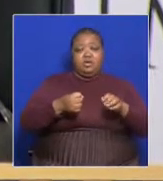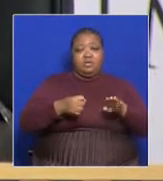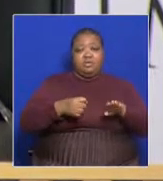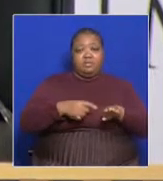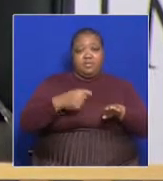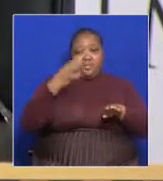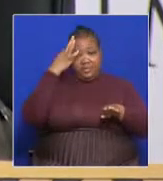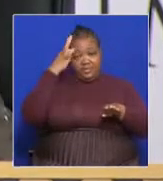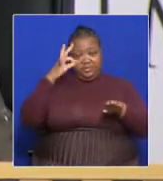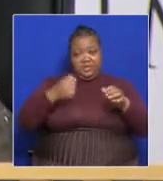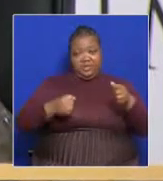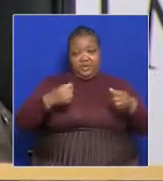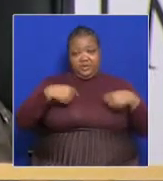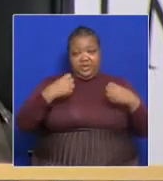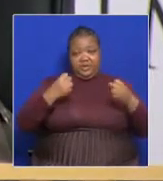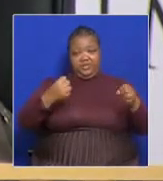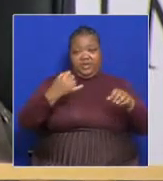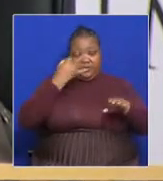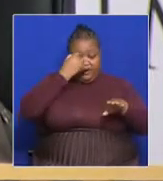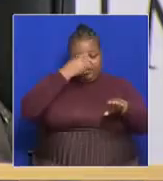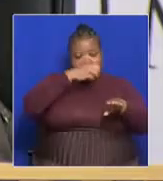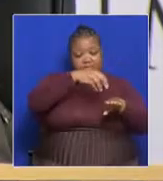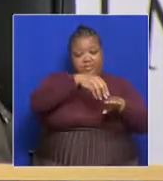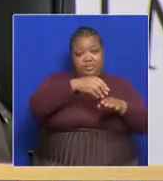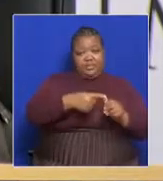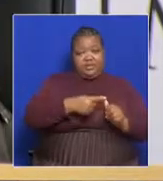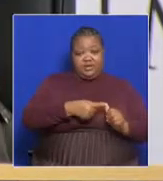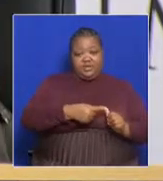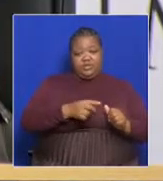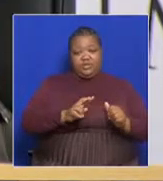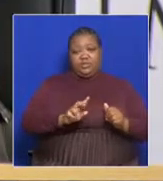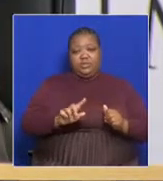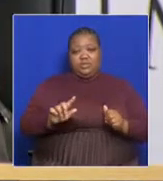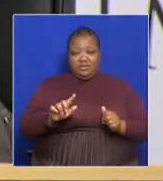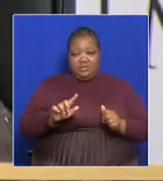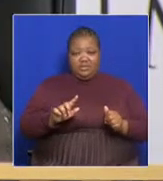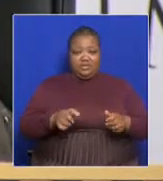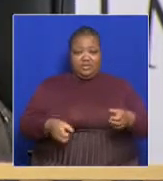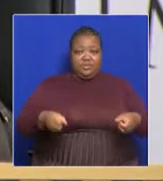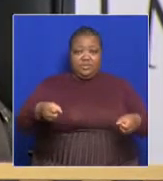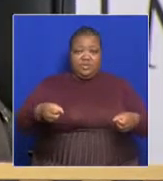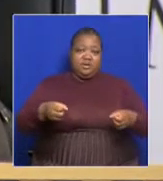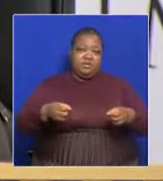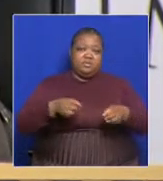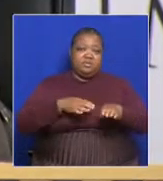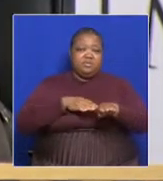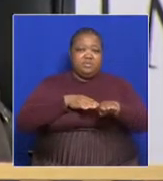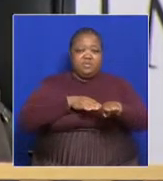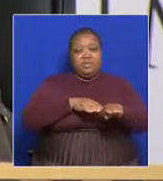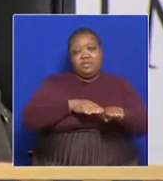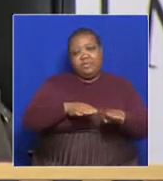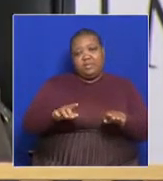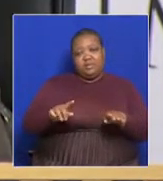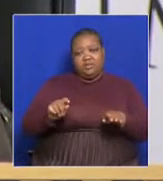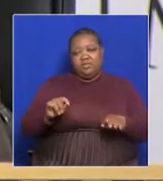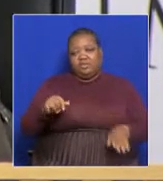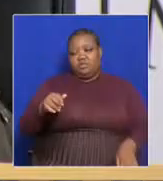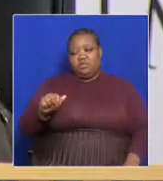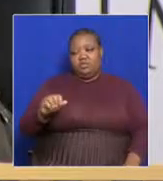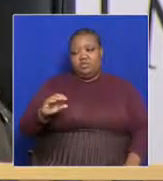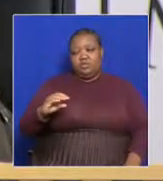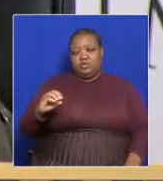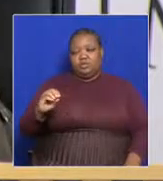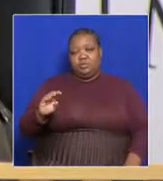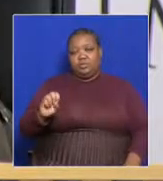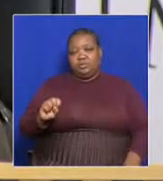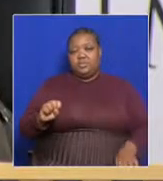I counted 27 such bags. We were escorted by Lieutenant Colonel Jacob and his team to Isipingo SAP, where we